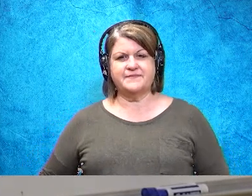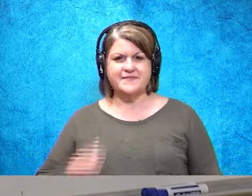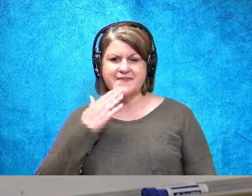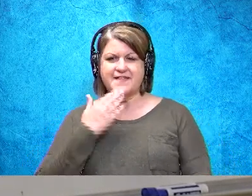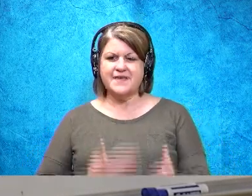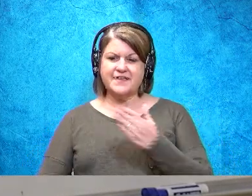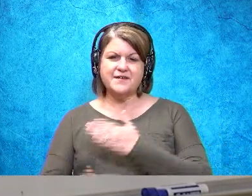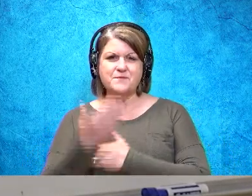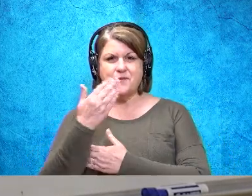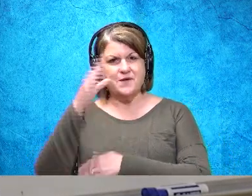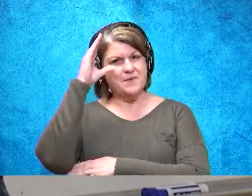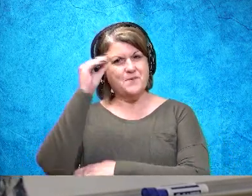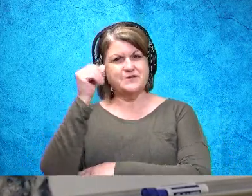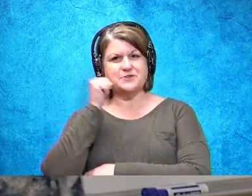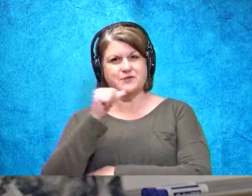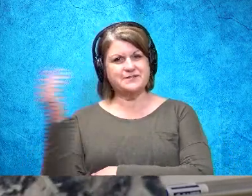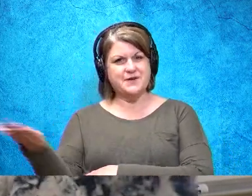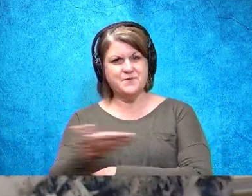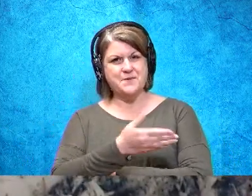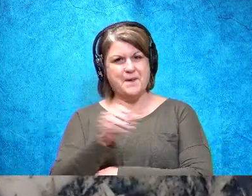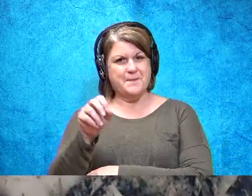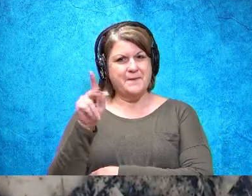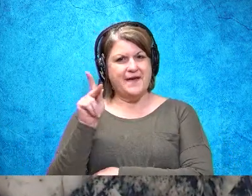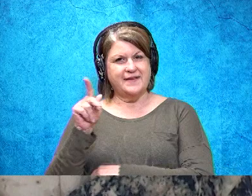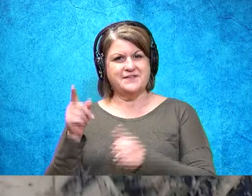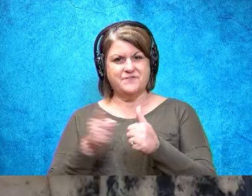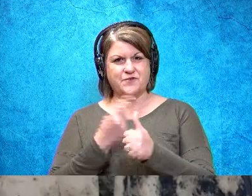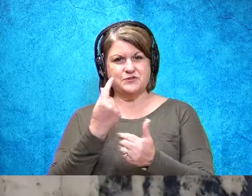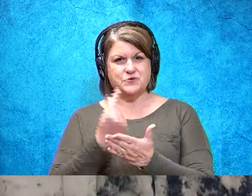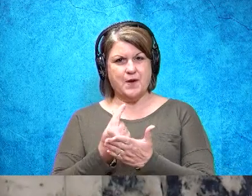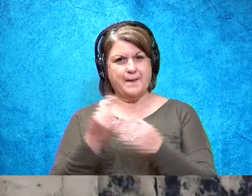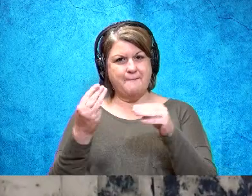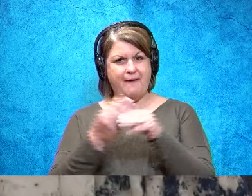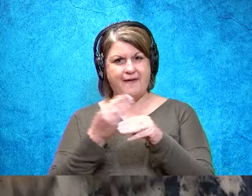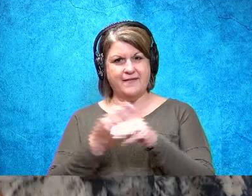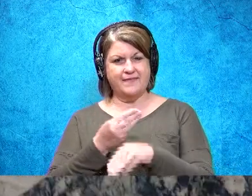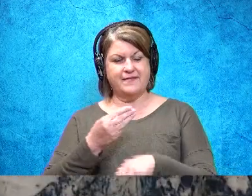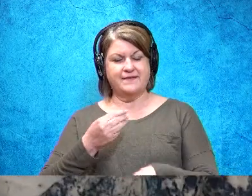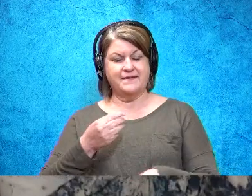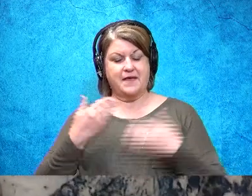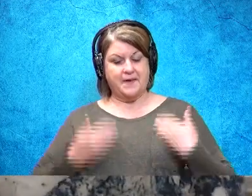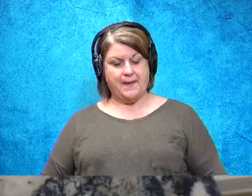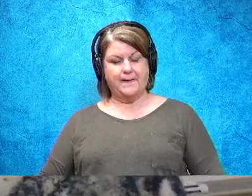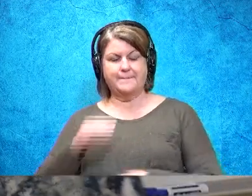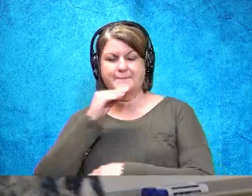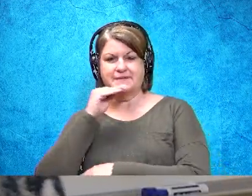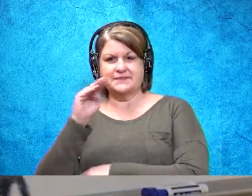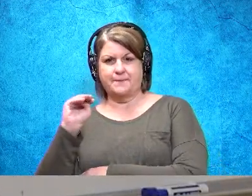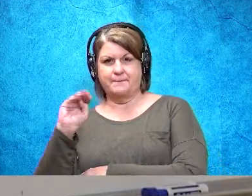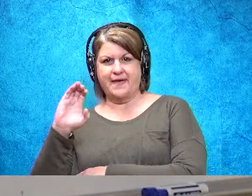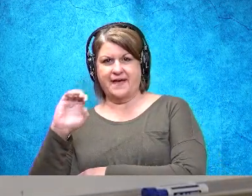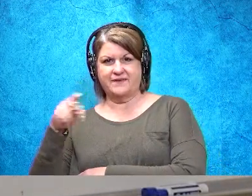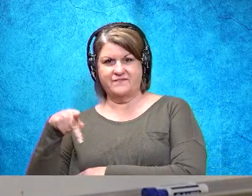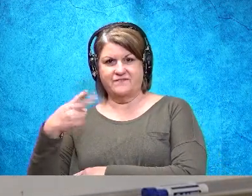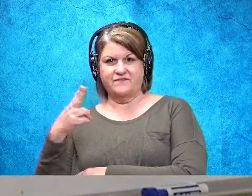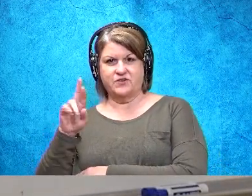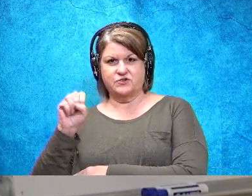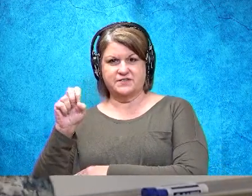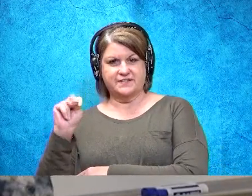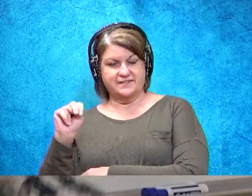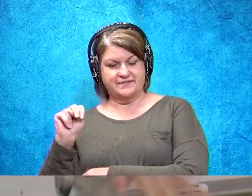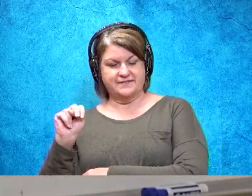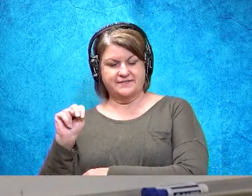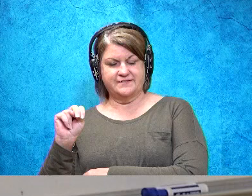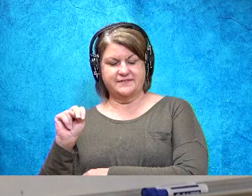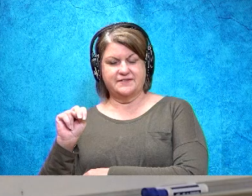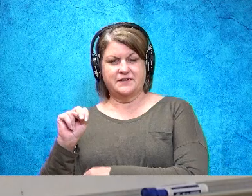Good morning, boys and girls, and welcome back to First Grade Math. I'm Miss McPherson, and we're going to start with a warm-up again. So